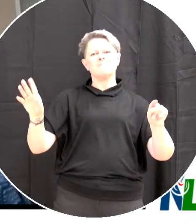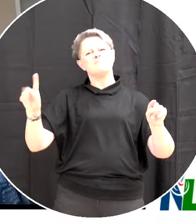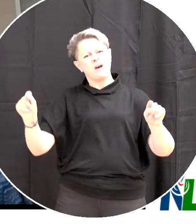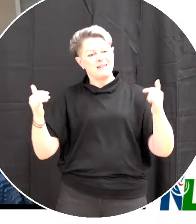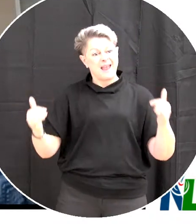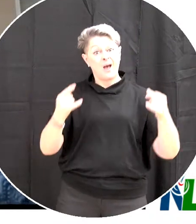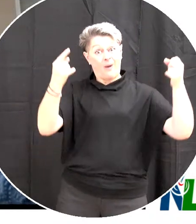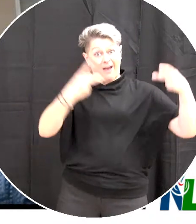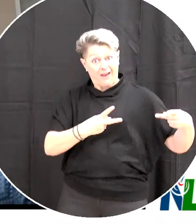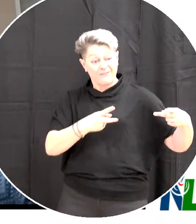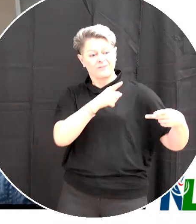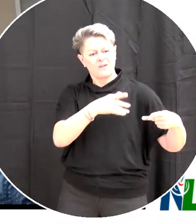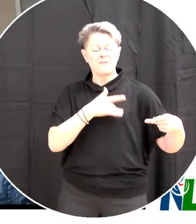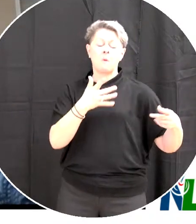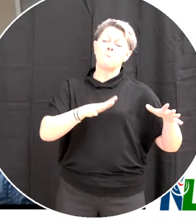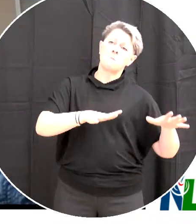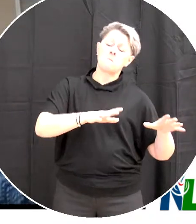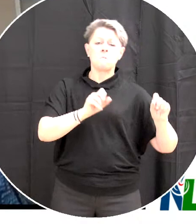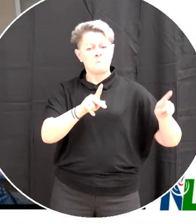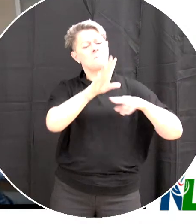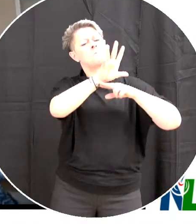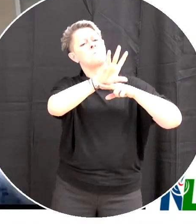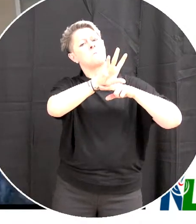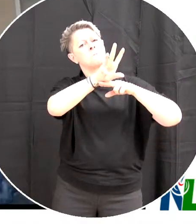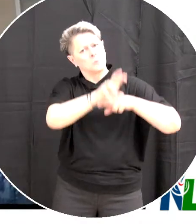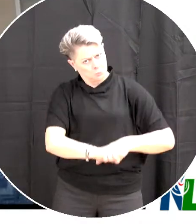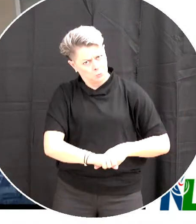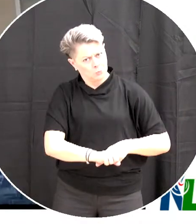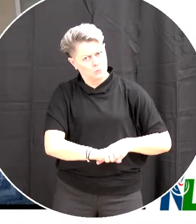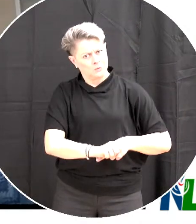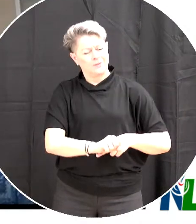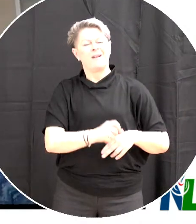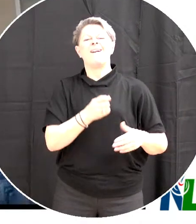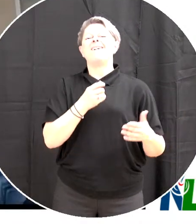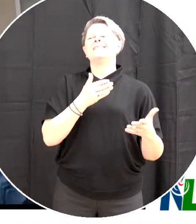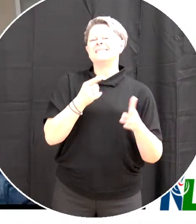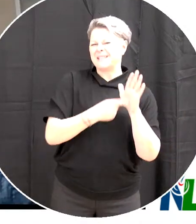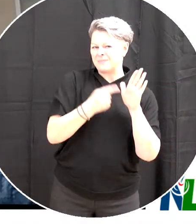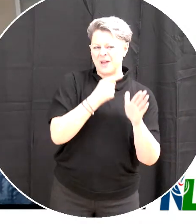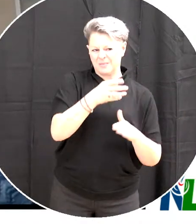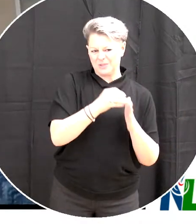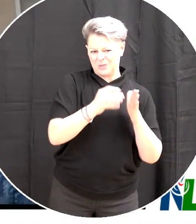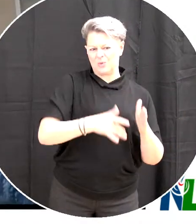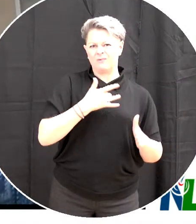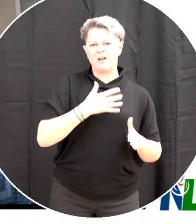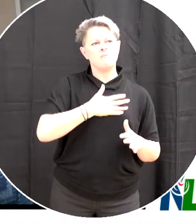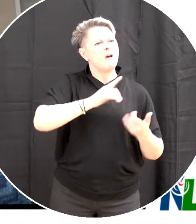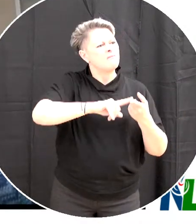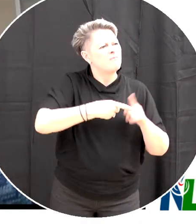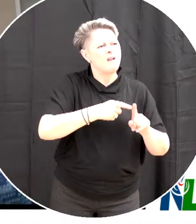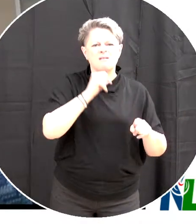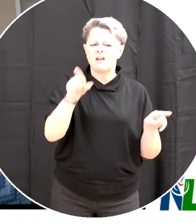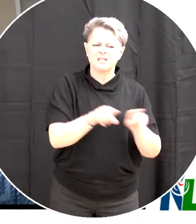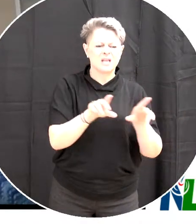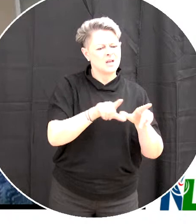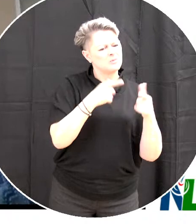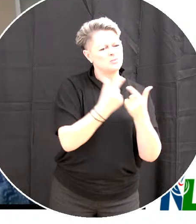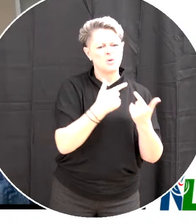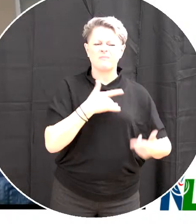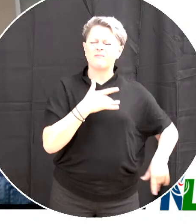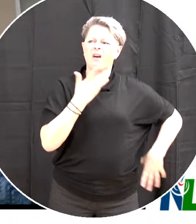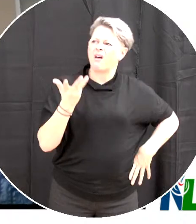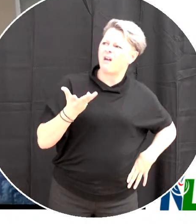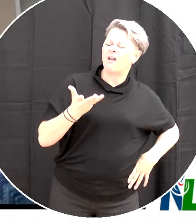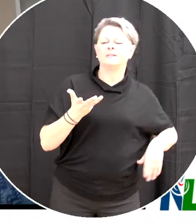And I think it has a lot to do with maybe, my friend is not in my group or that sort of thing. So they're working through all